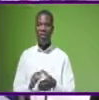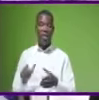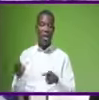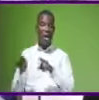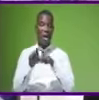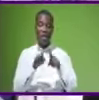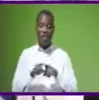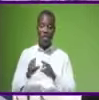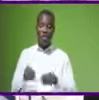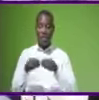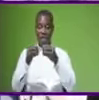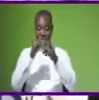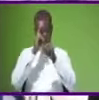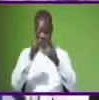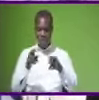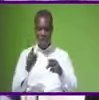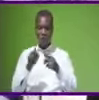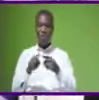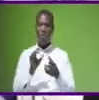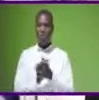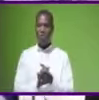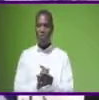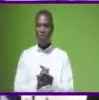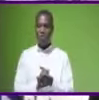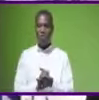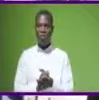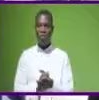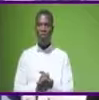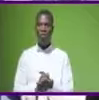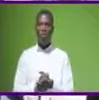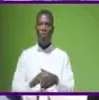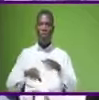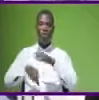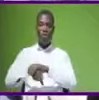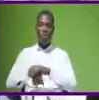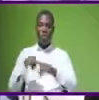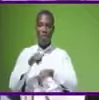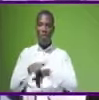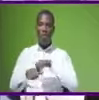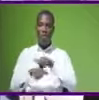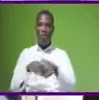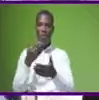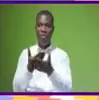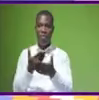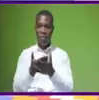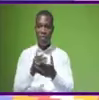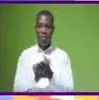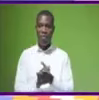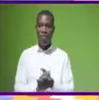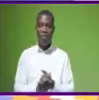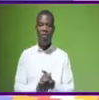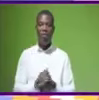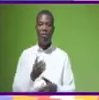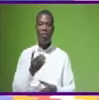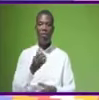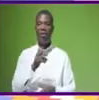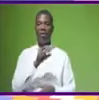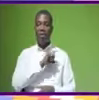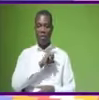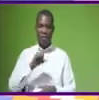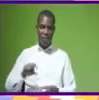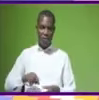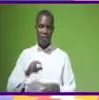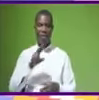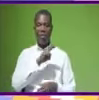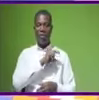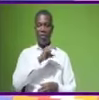no mesere se ma so de nan di gato ama no enti nananom adaroma we die ma ba mu